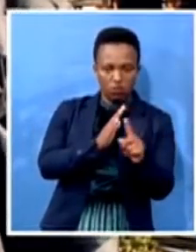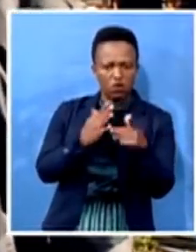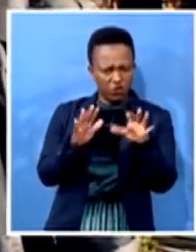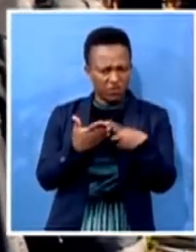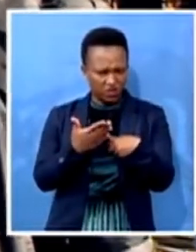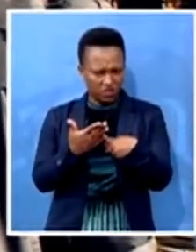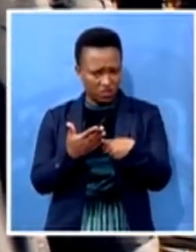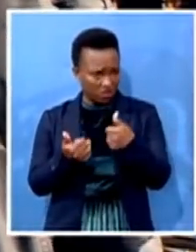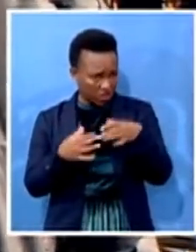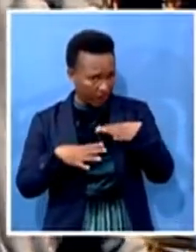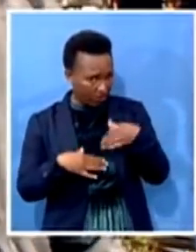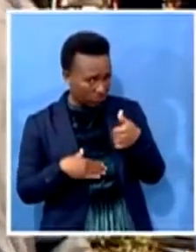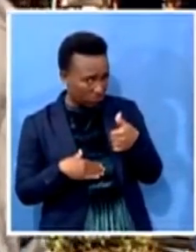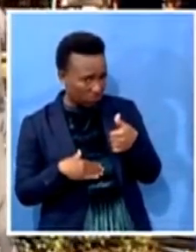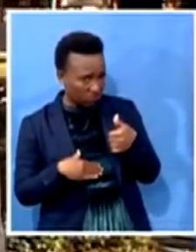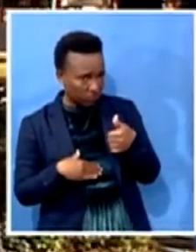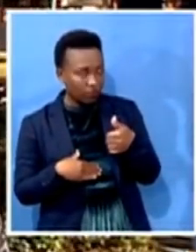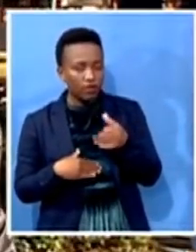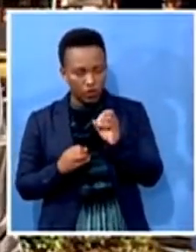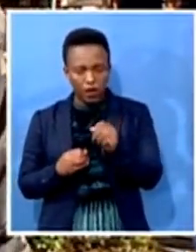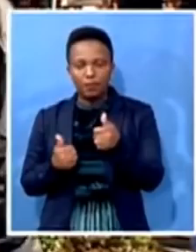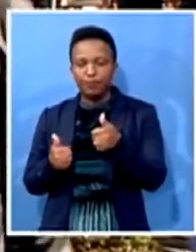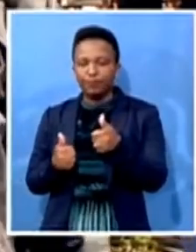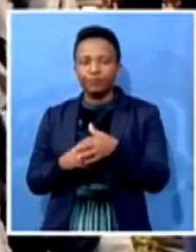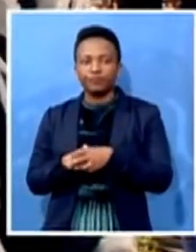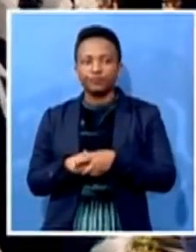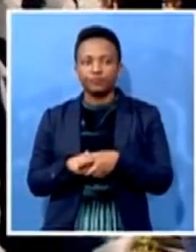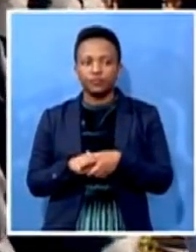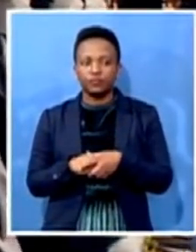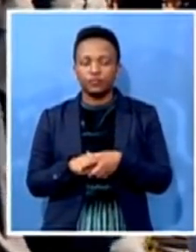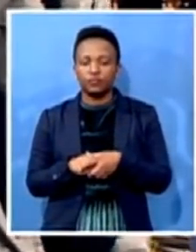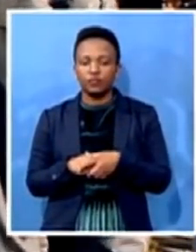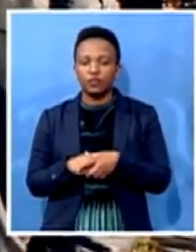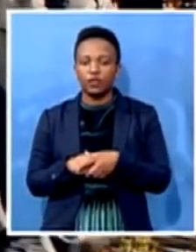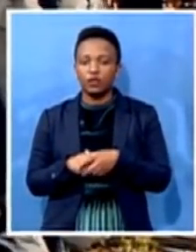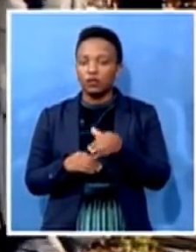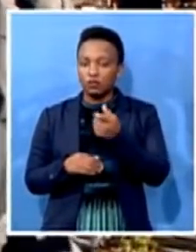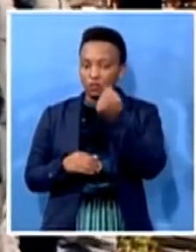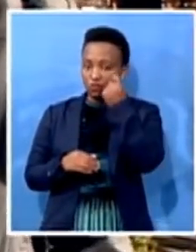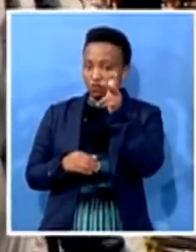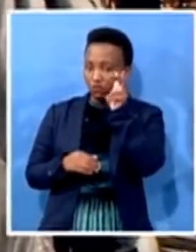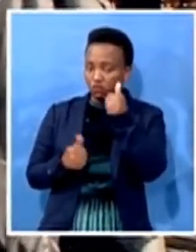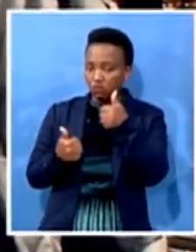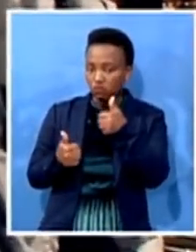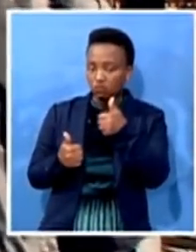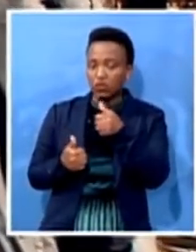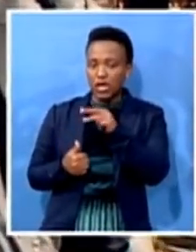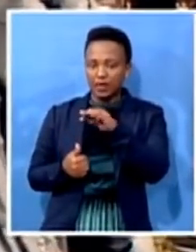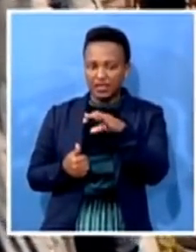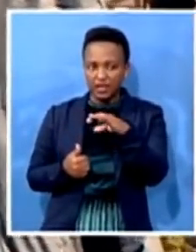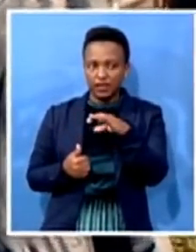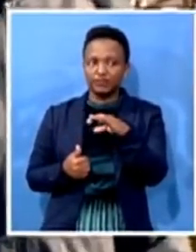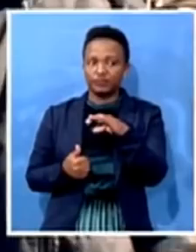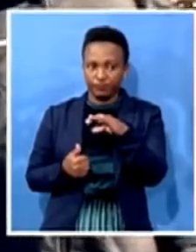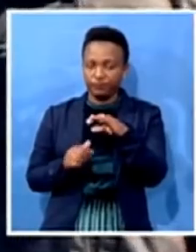okay. Ready, Mr. Ofalaga? Okay, MEC, I think the floor is yours. You can maybe get a bit closer.